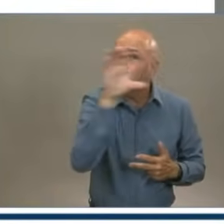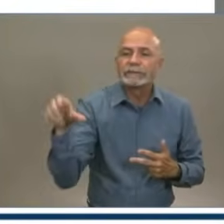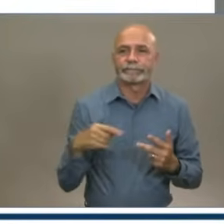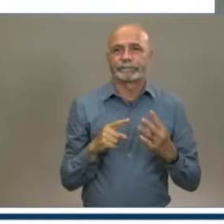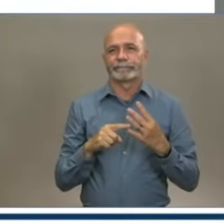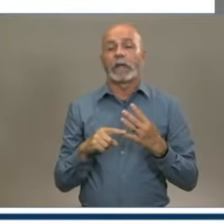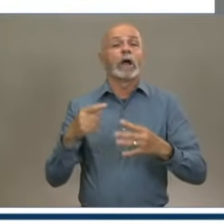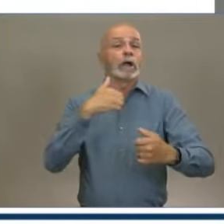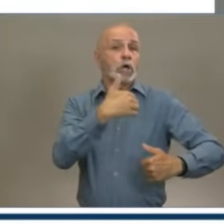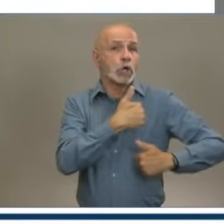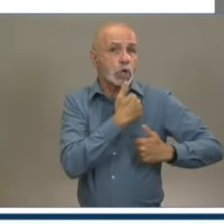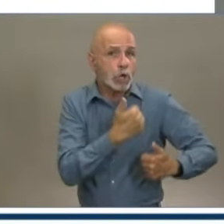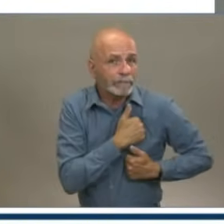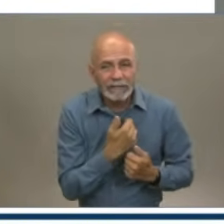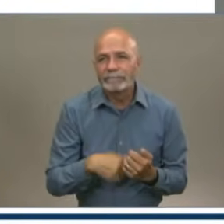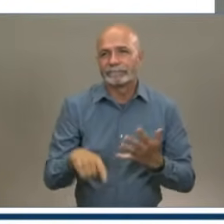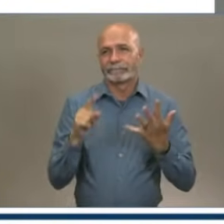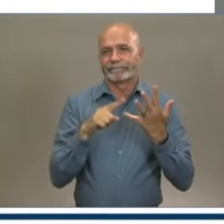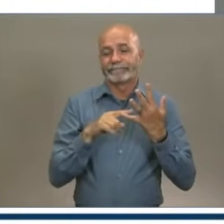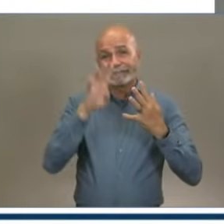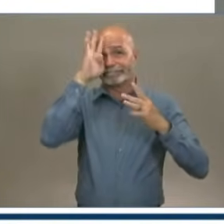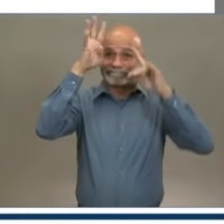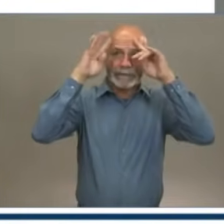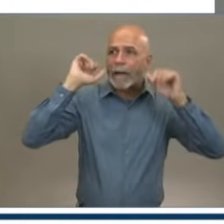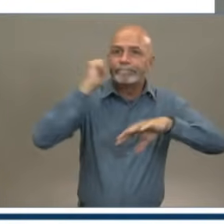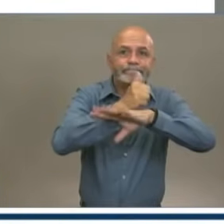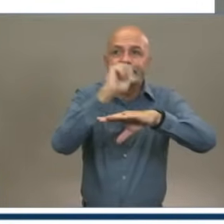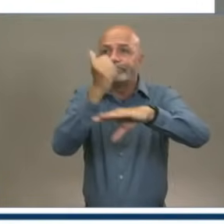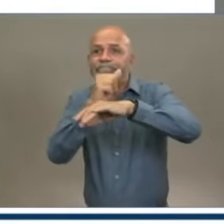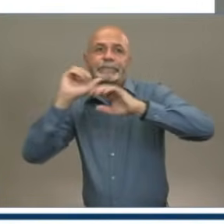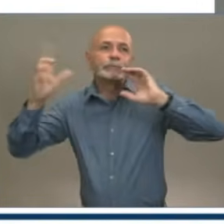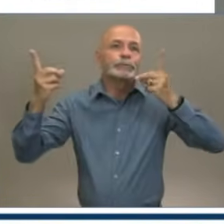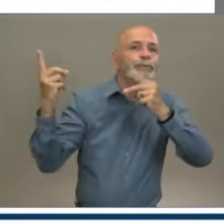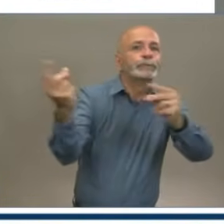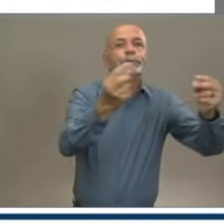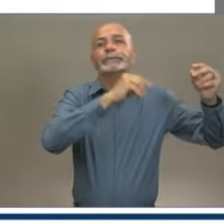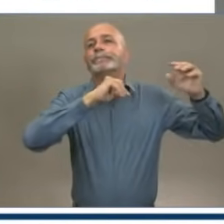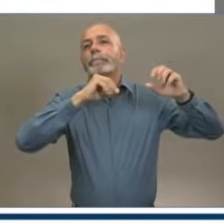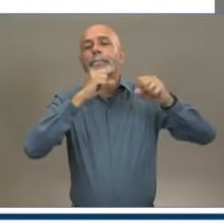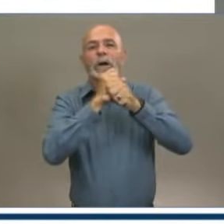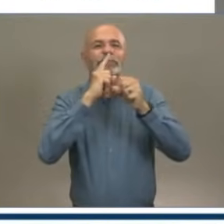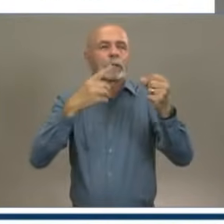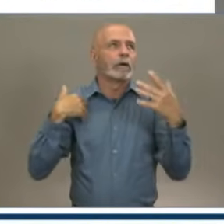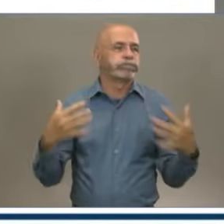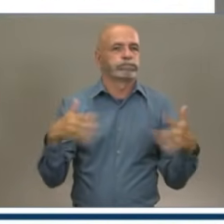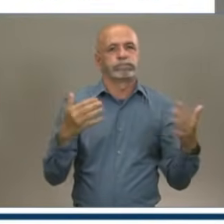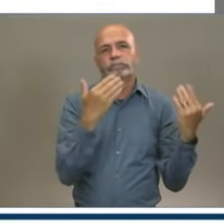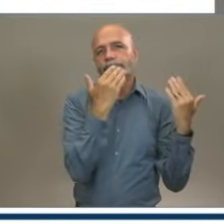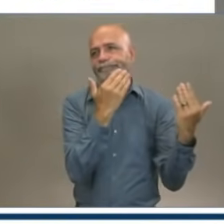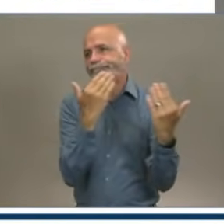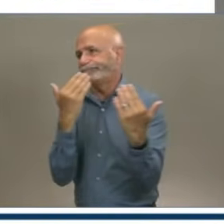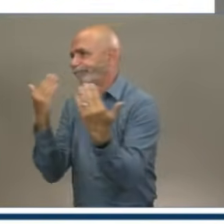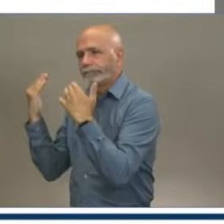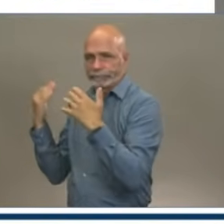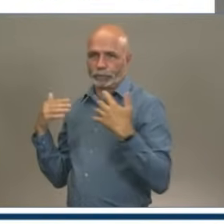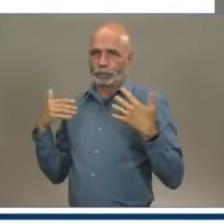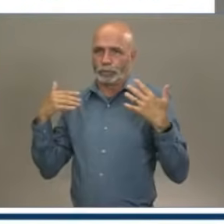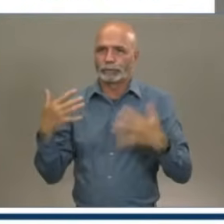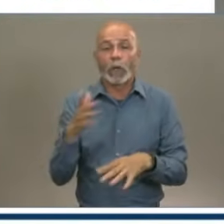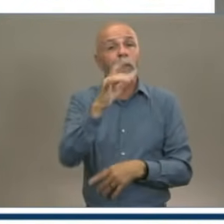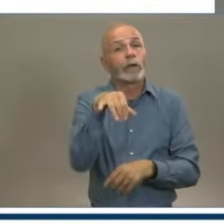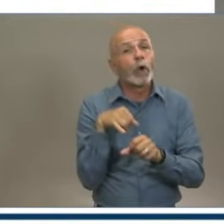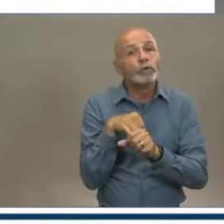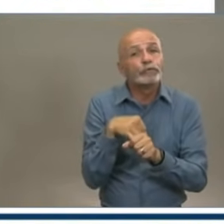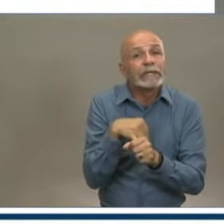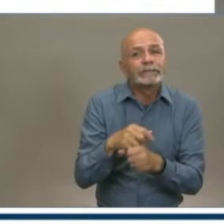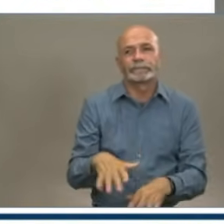pivoting to try something new at the Convention Center. It's working. I also want to thank pharmacies and the Pharmacy Association